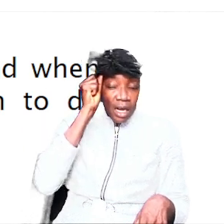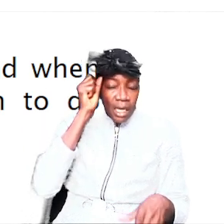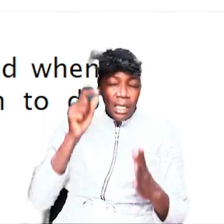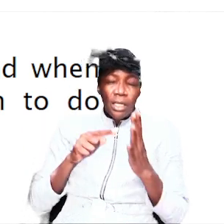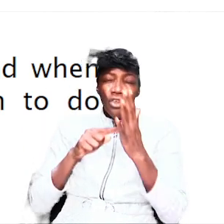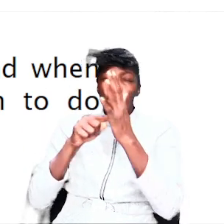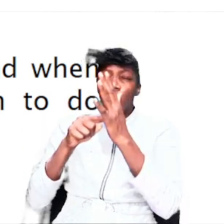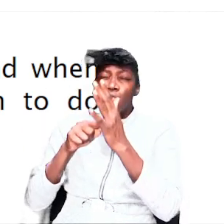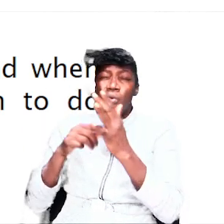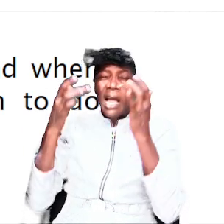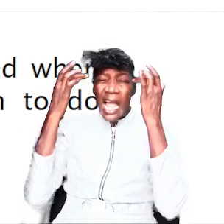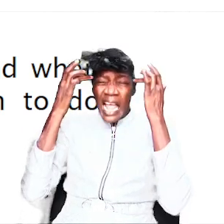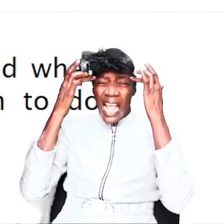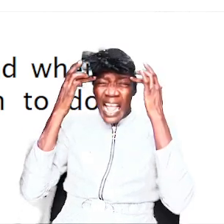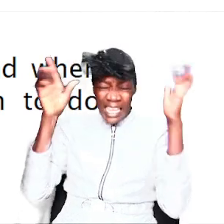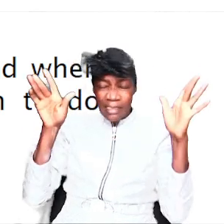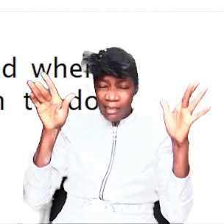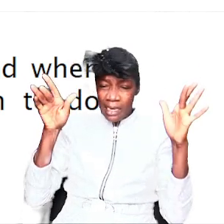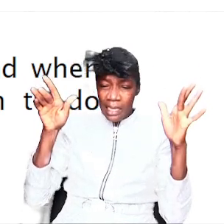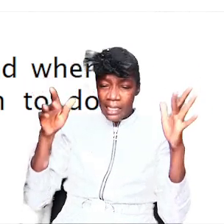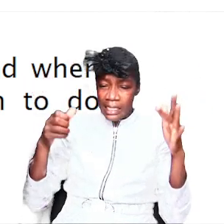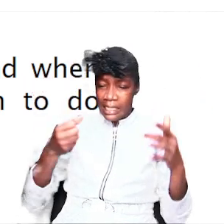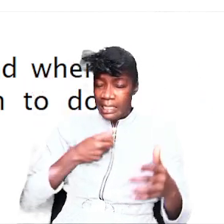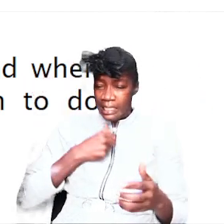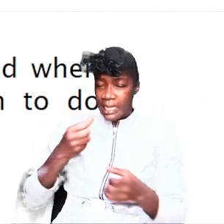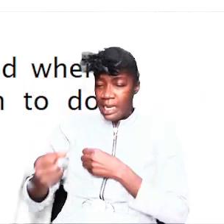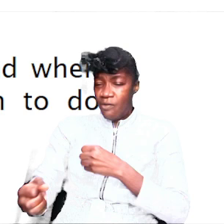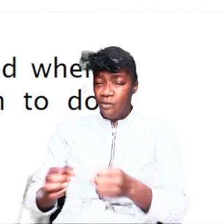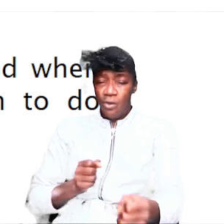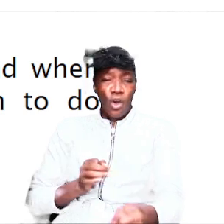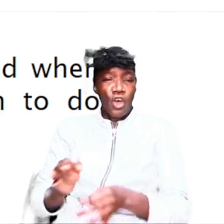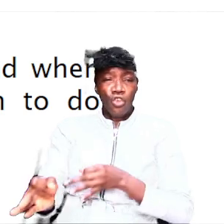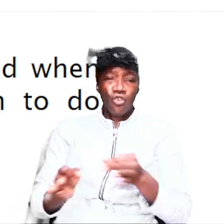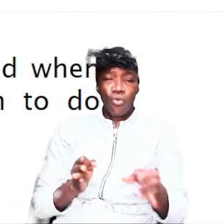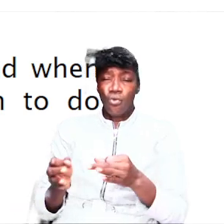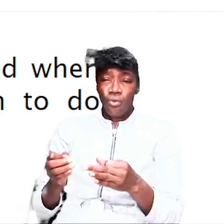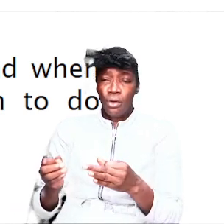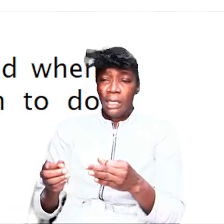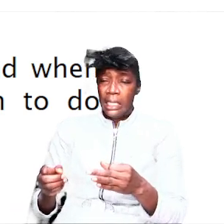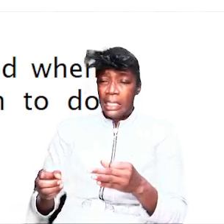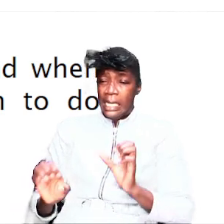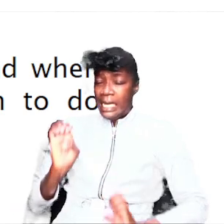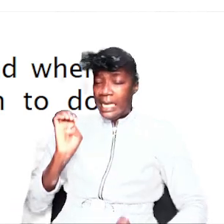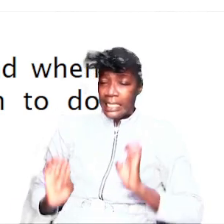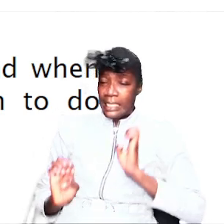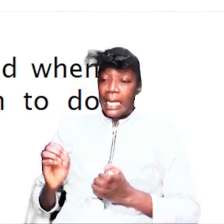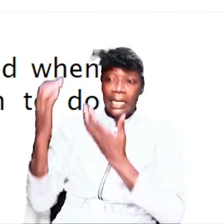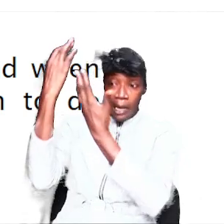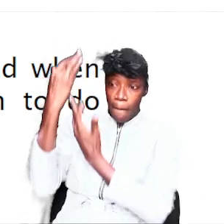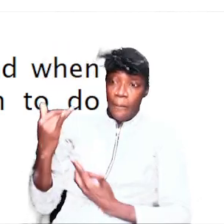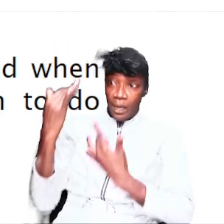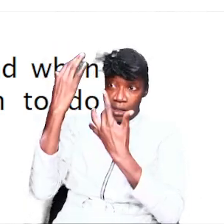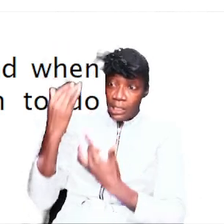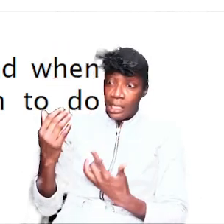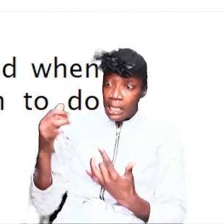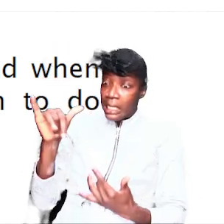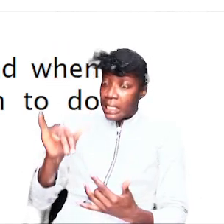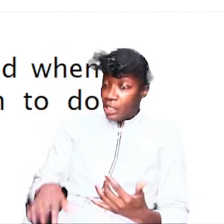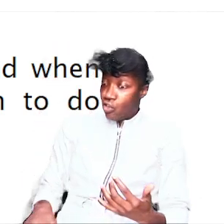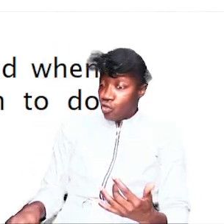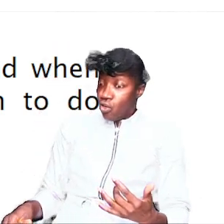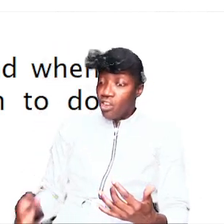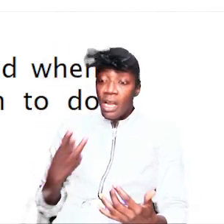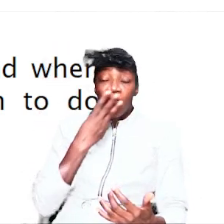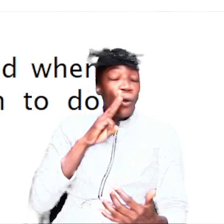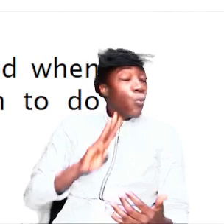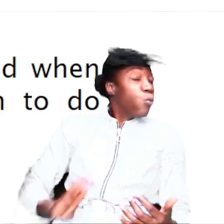excellent self-control. He exercised mercy to the same children of Belial, and he